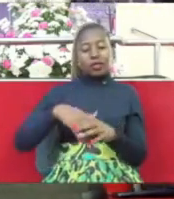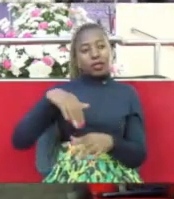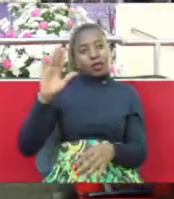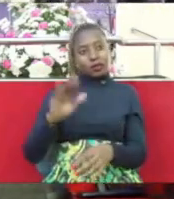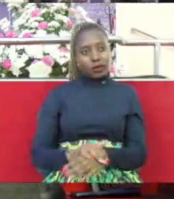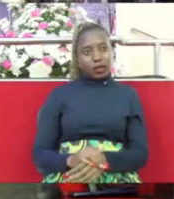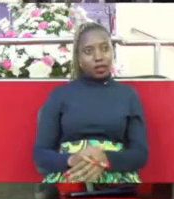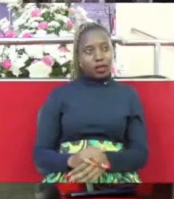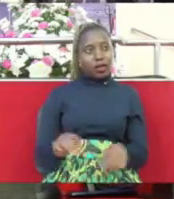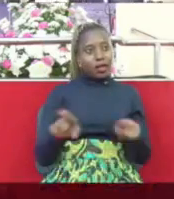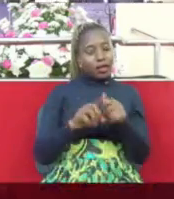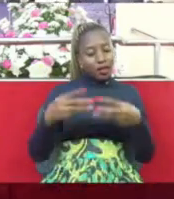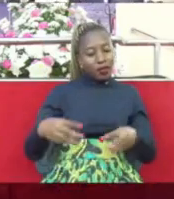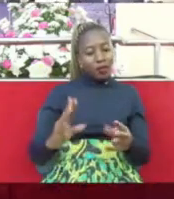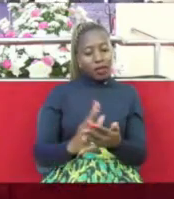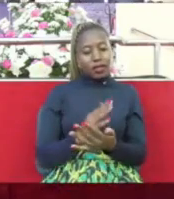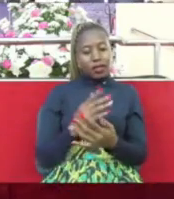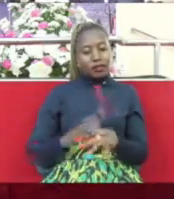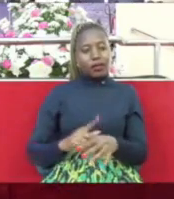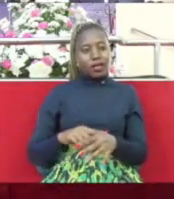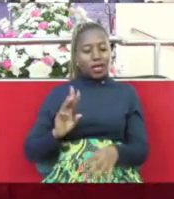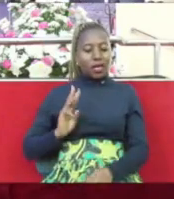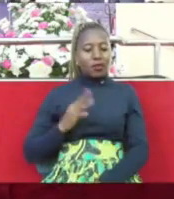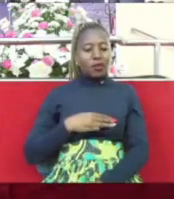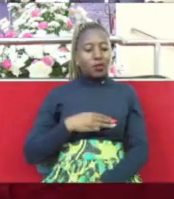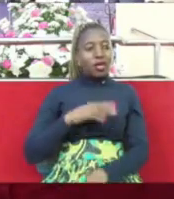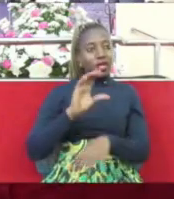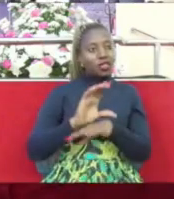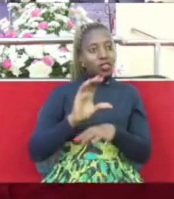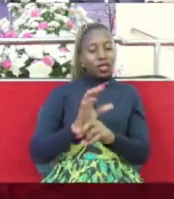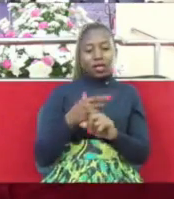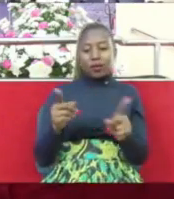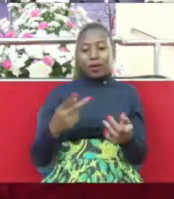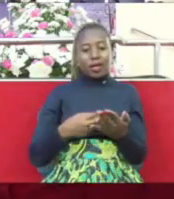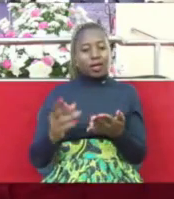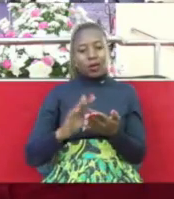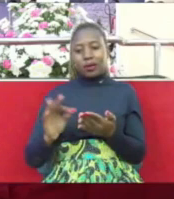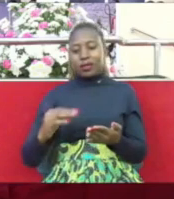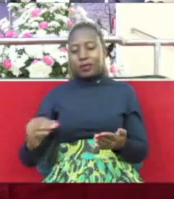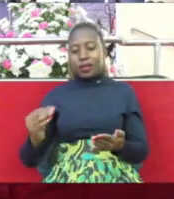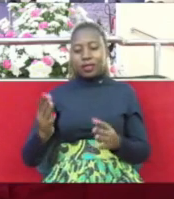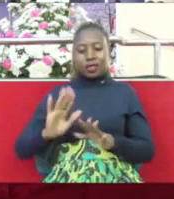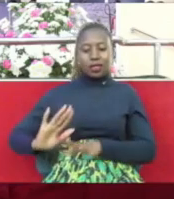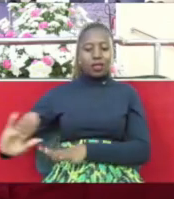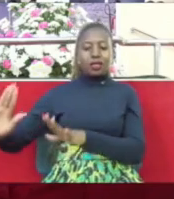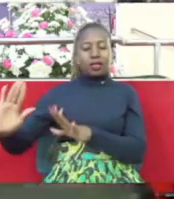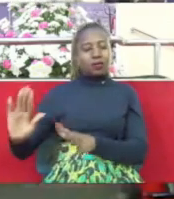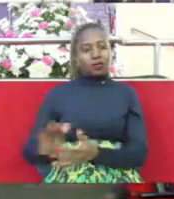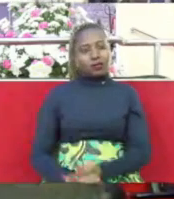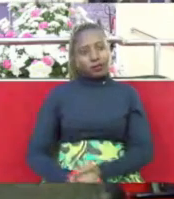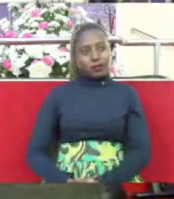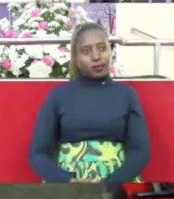church and the Holy Spirit excused himself, herself, himself long time ago. Kama vile hilo kanisa lilikuwa pale